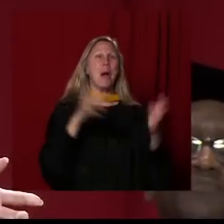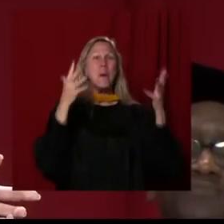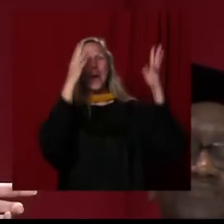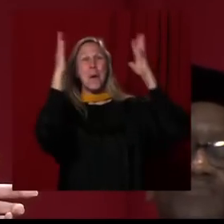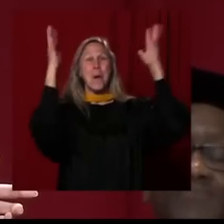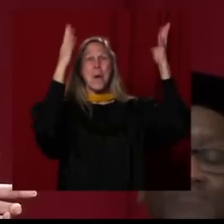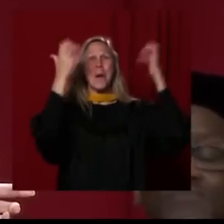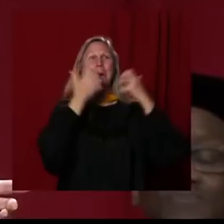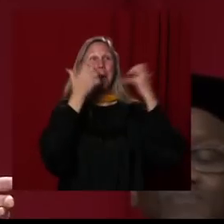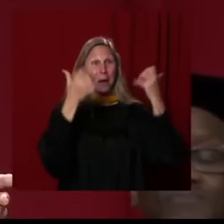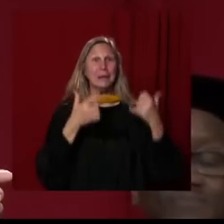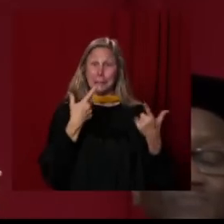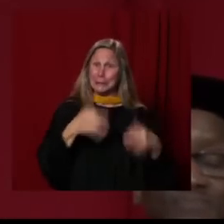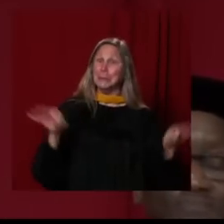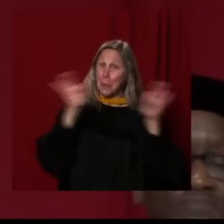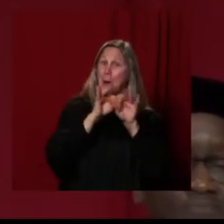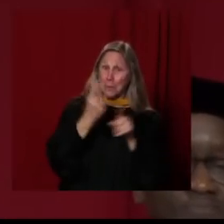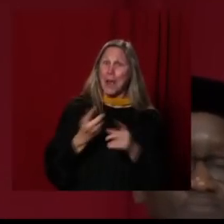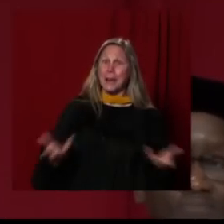It's a pretty big deal.